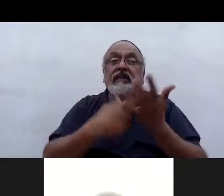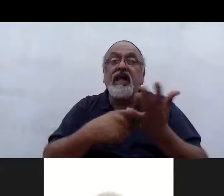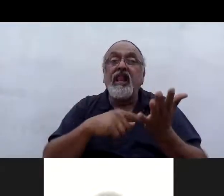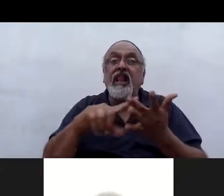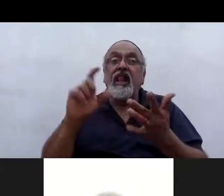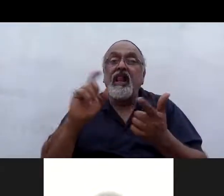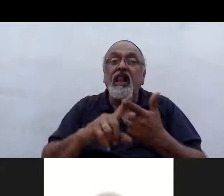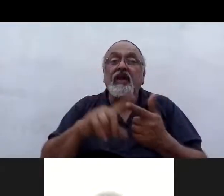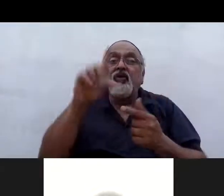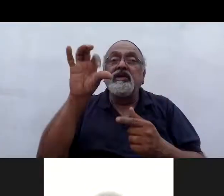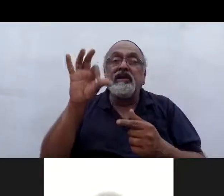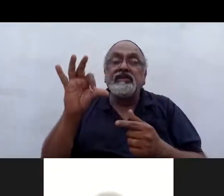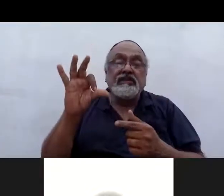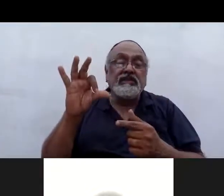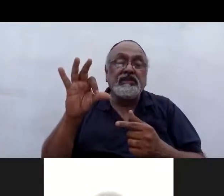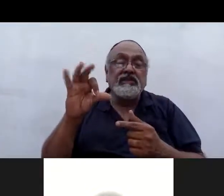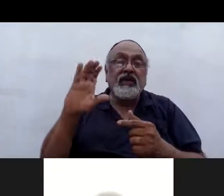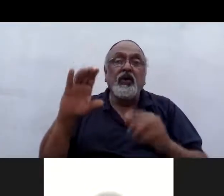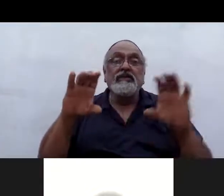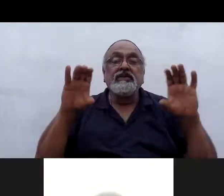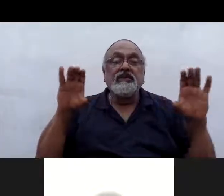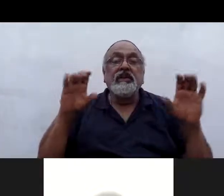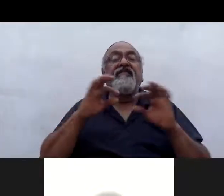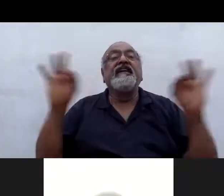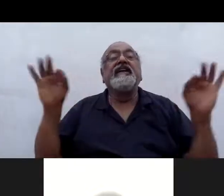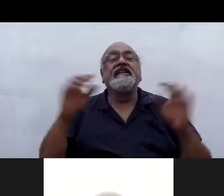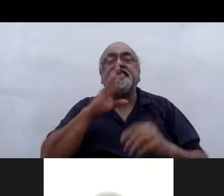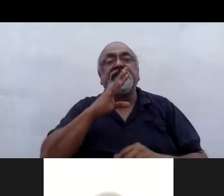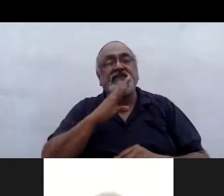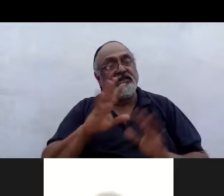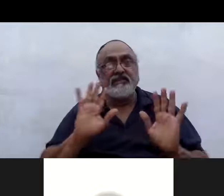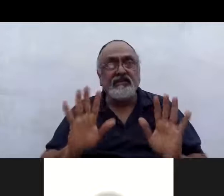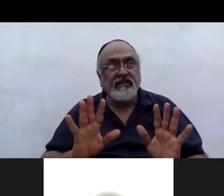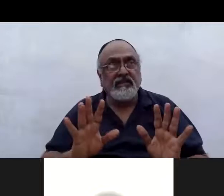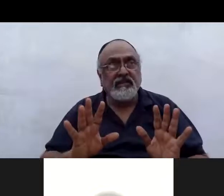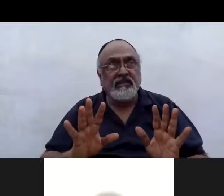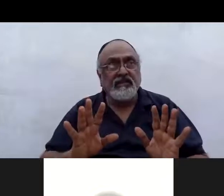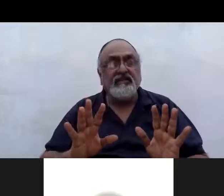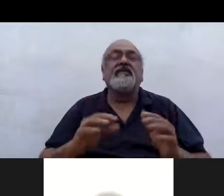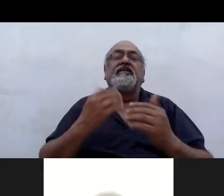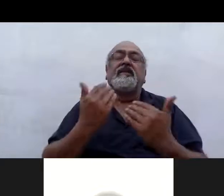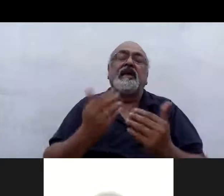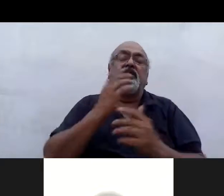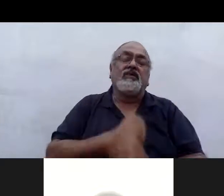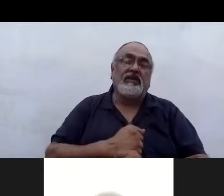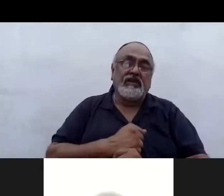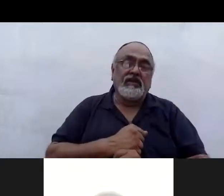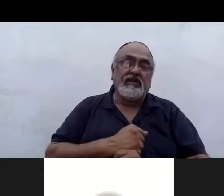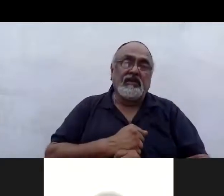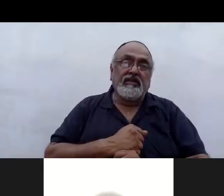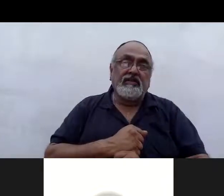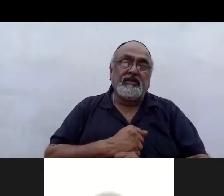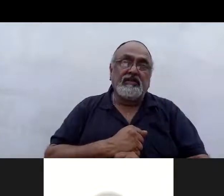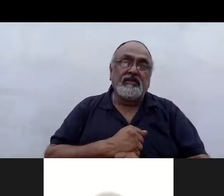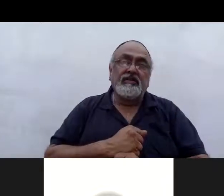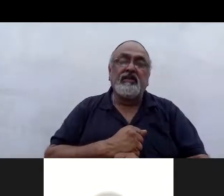Everyone knows Article 19 is basically freedom of speech and expression. Yes. Now let's take this